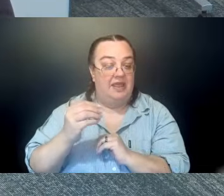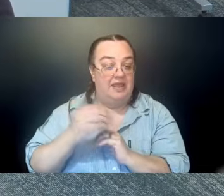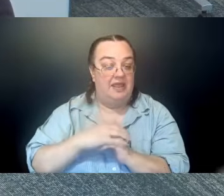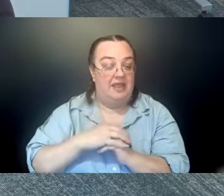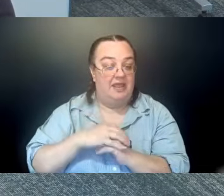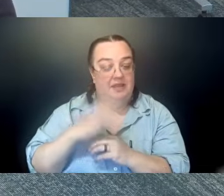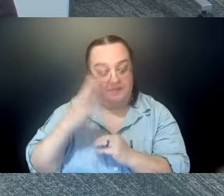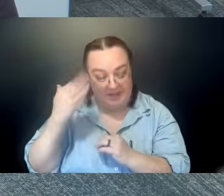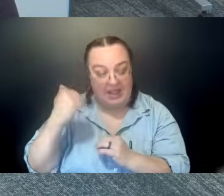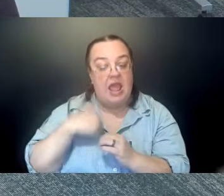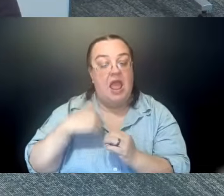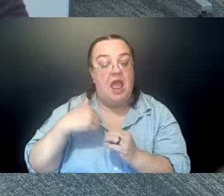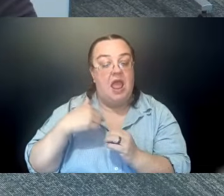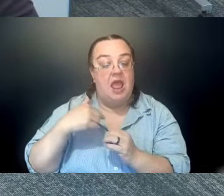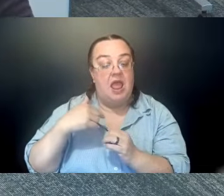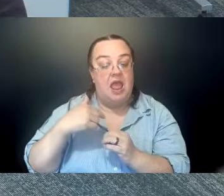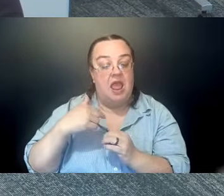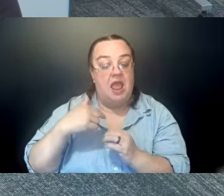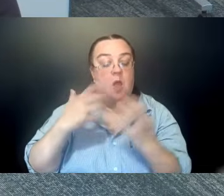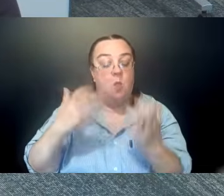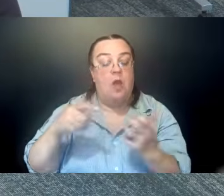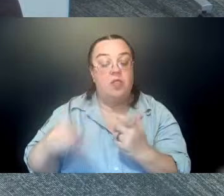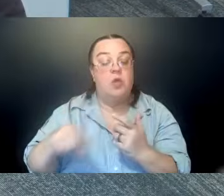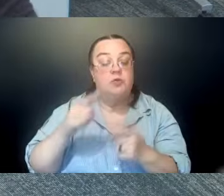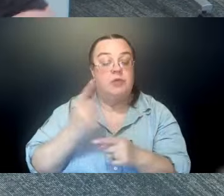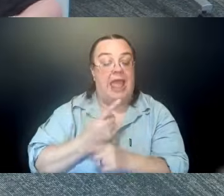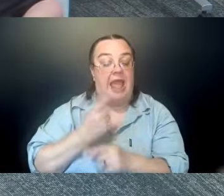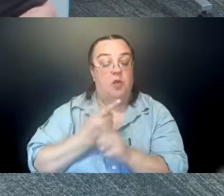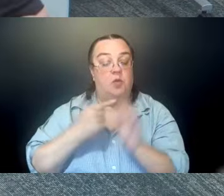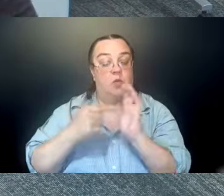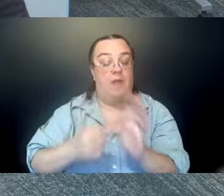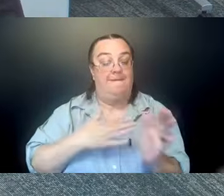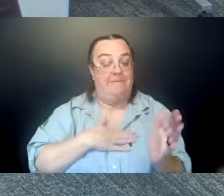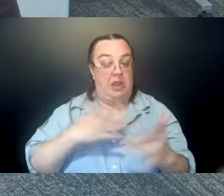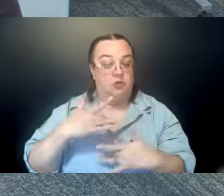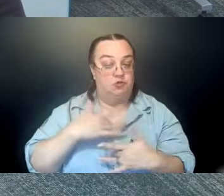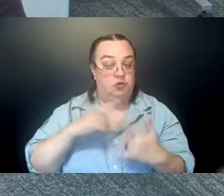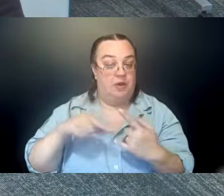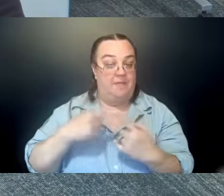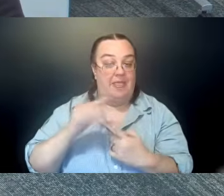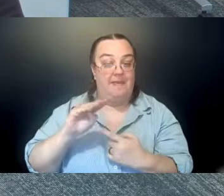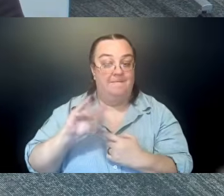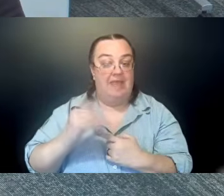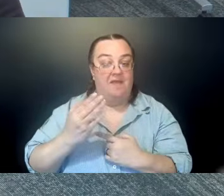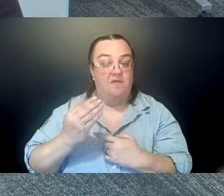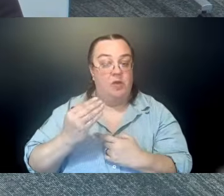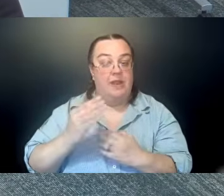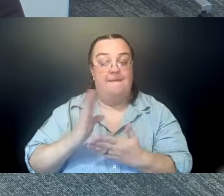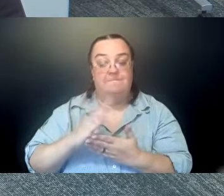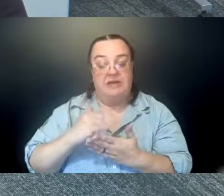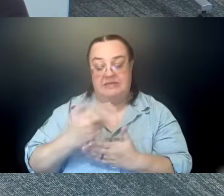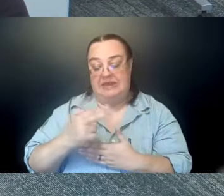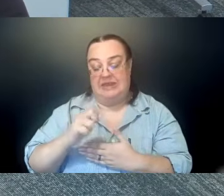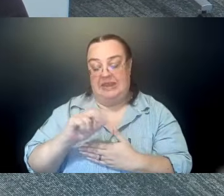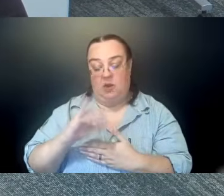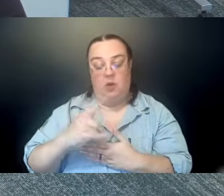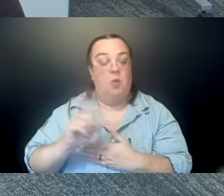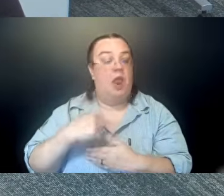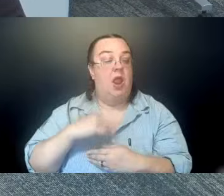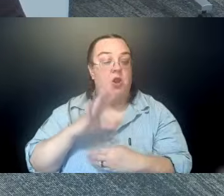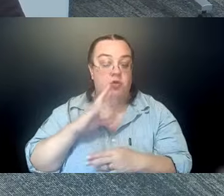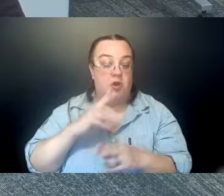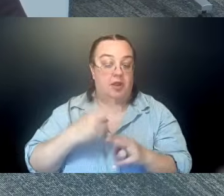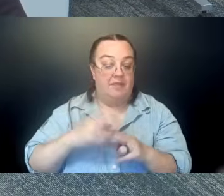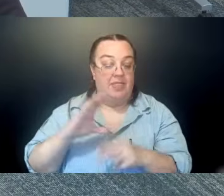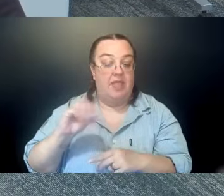because I wanted them to accurately reflect my concerns about the May 14th budget hearing, which I talked about the compost program